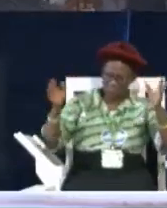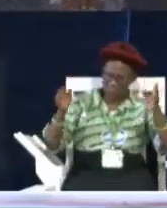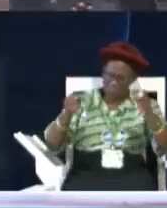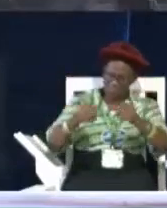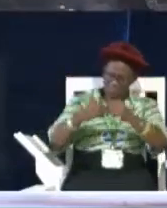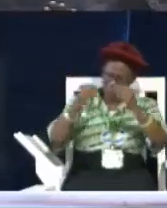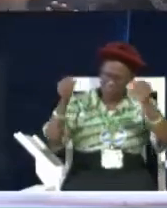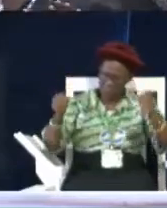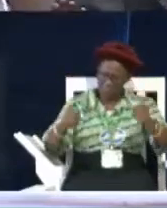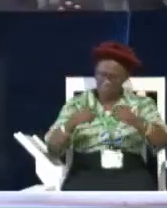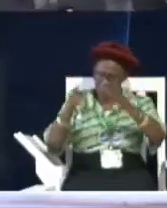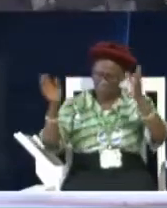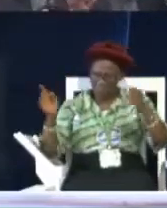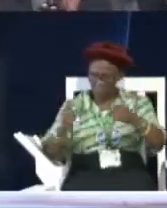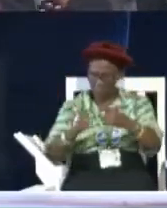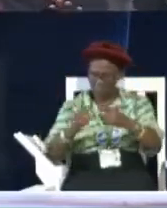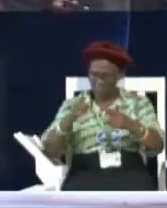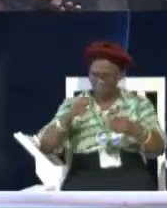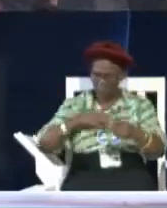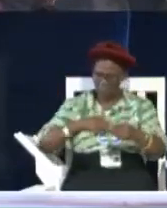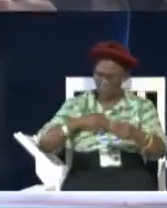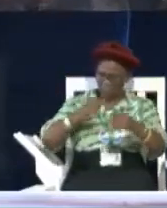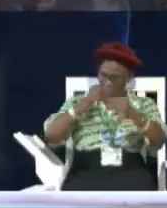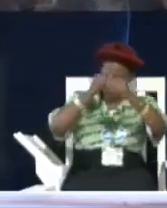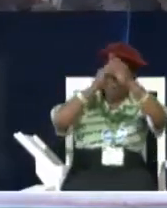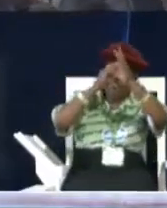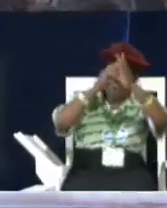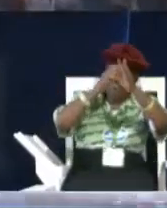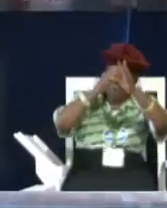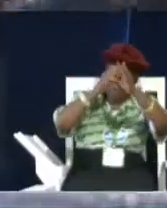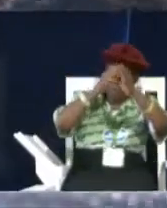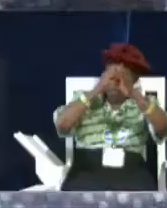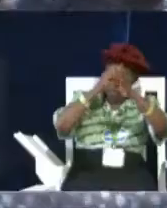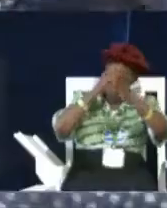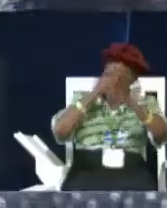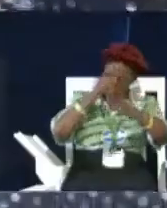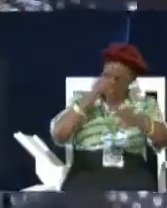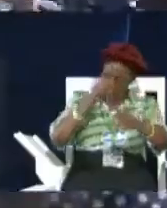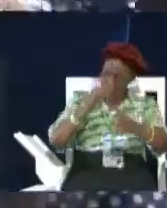Hallelujah. Hallelujah to my Father.